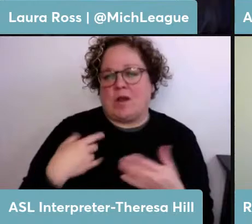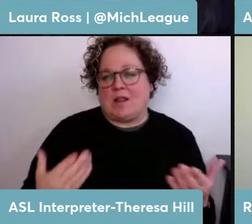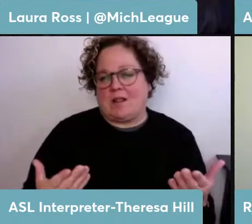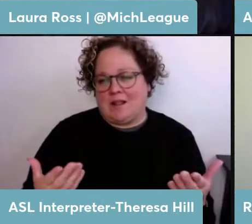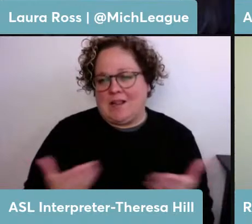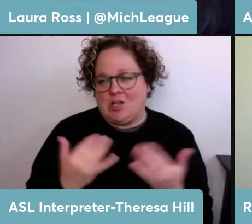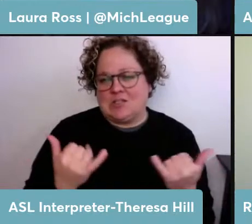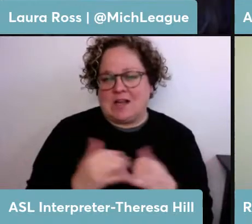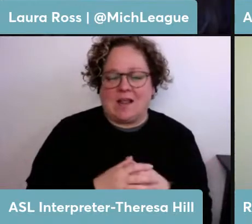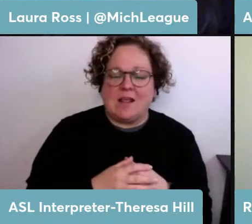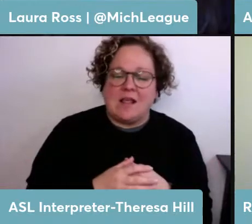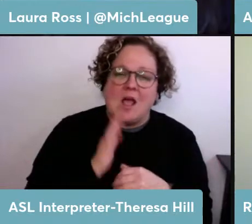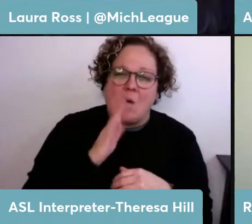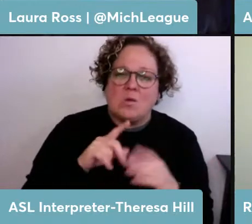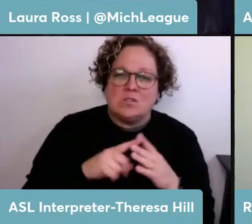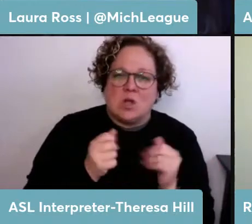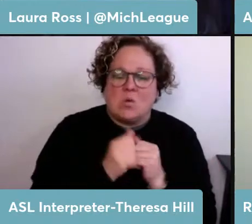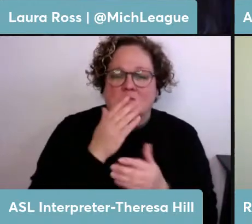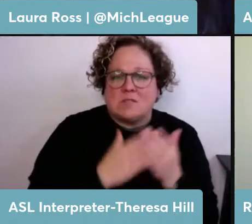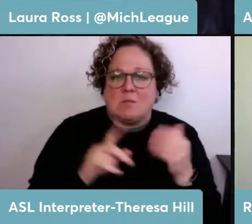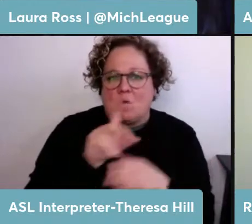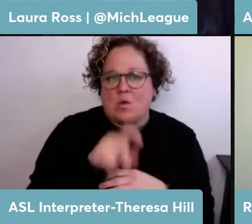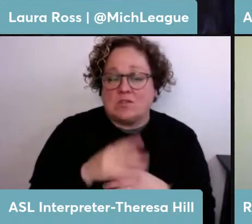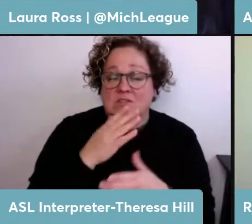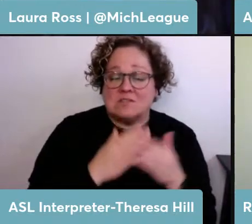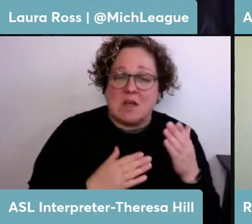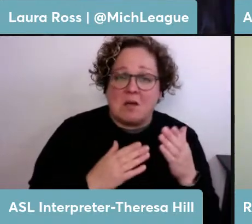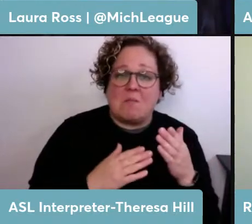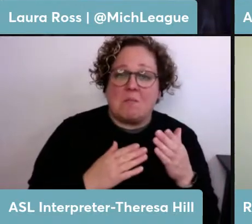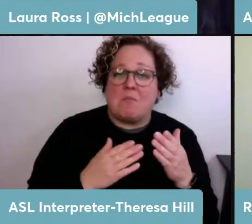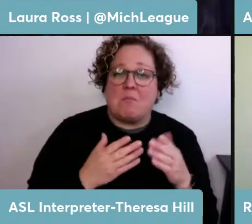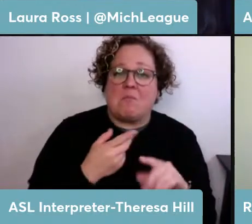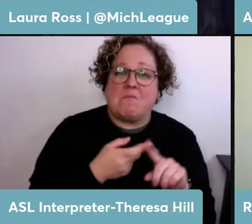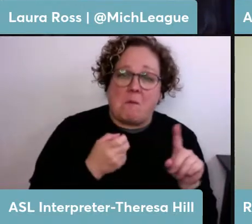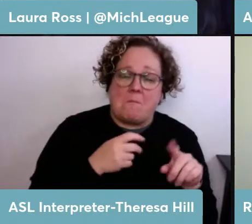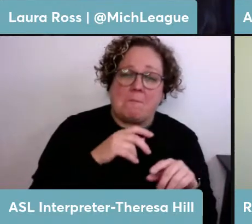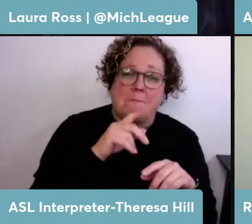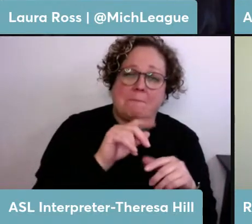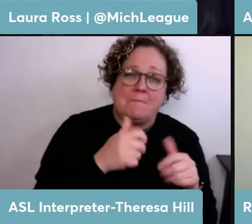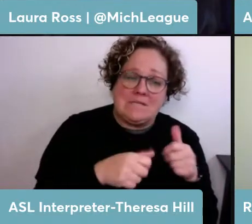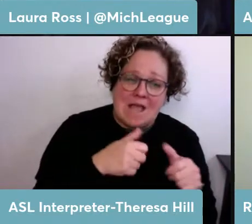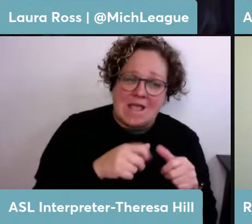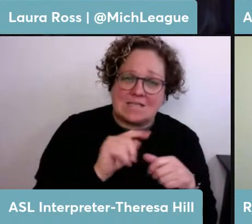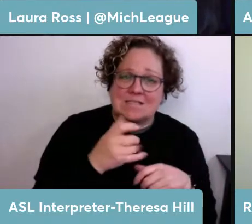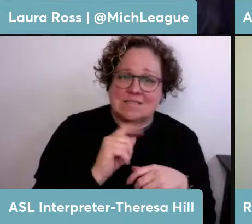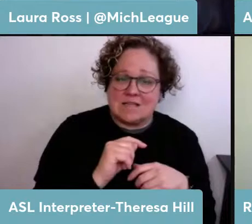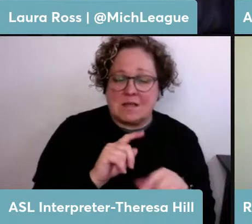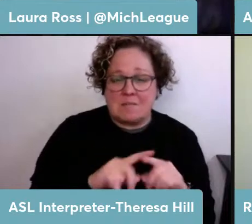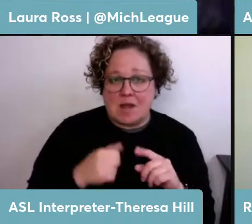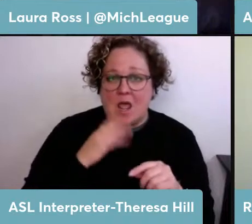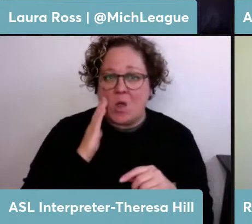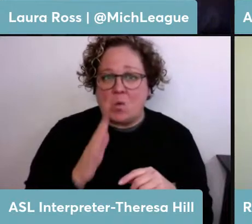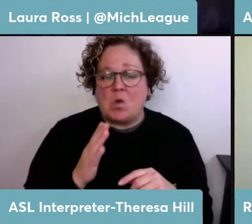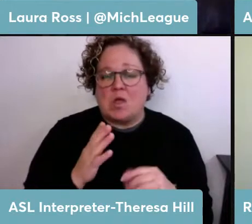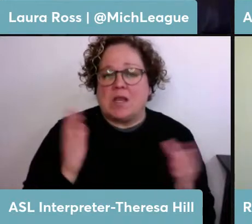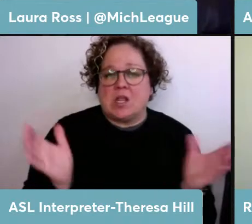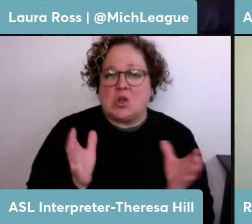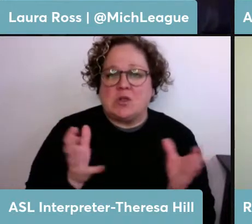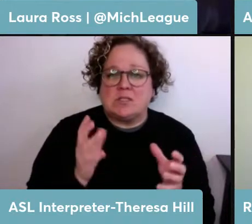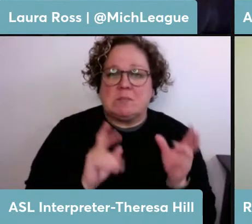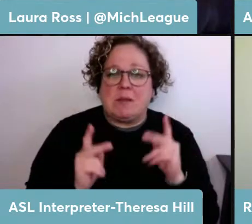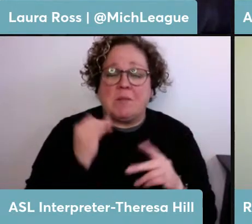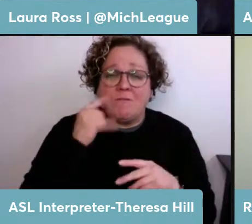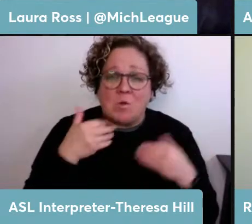start with some questions. Some of these came in via text, but I would encourage folks to continue, if you do have